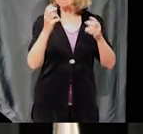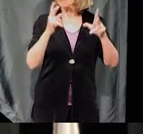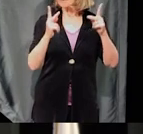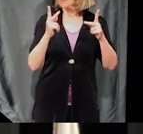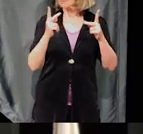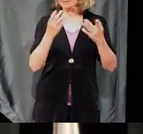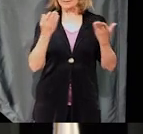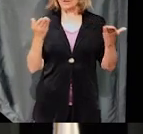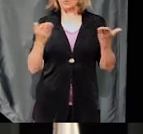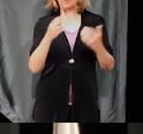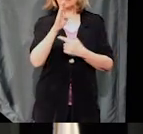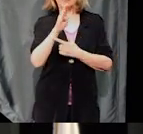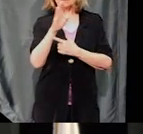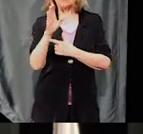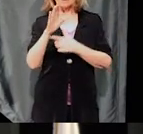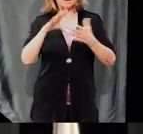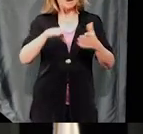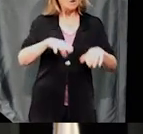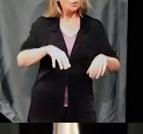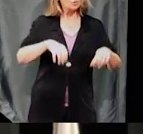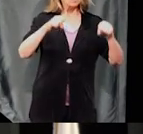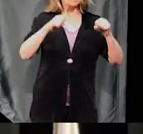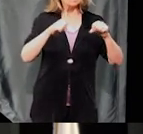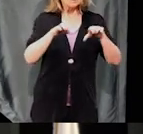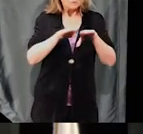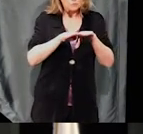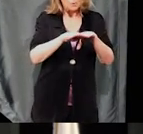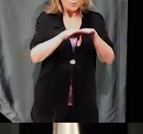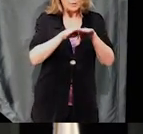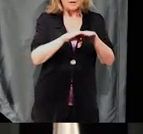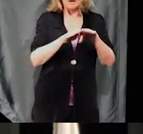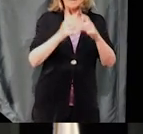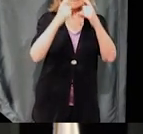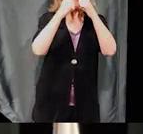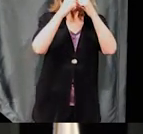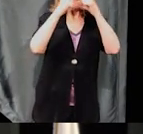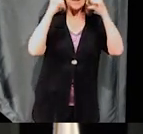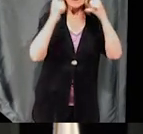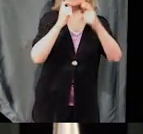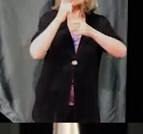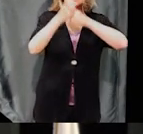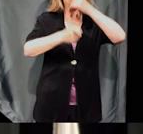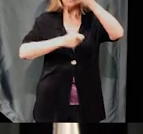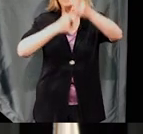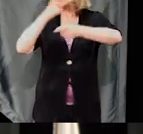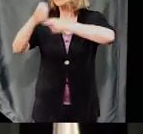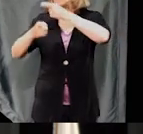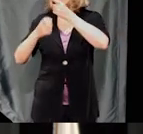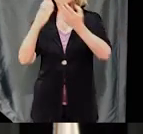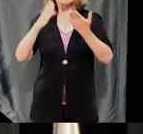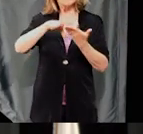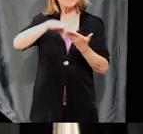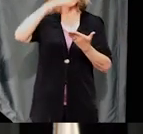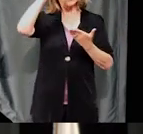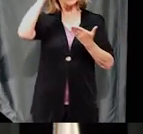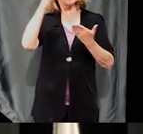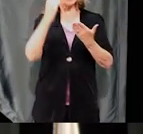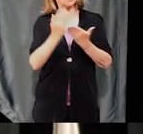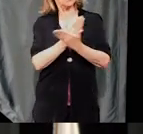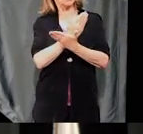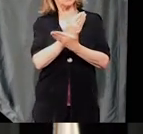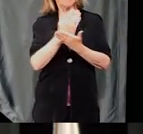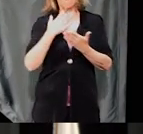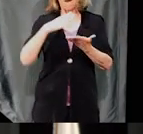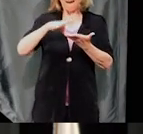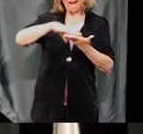within our Bristol community took to sewing and donating masks. Maybe you learned a new game or just something new. I learned how to play Can